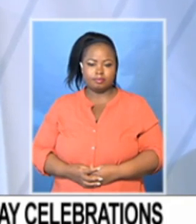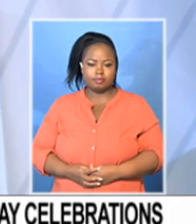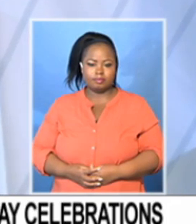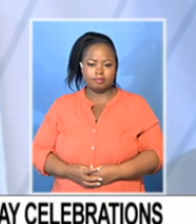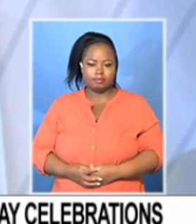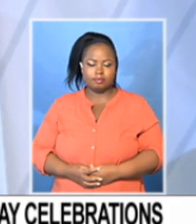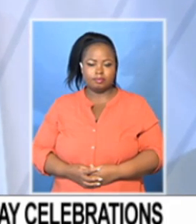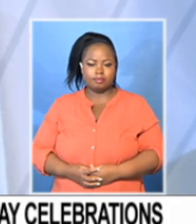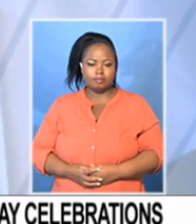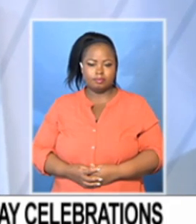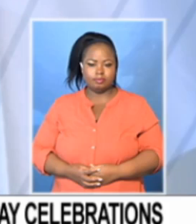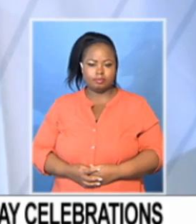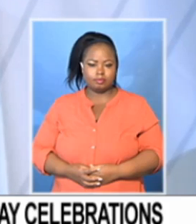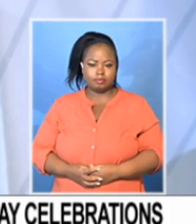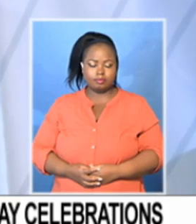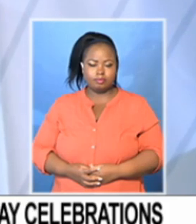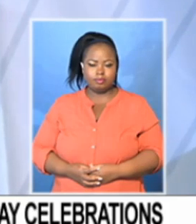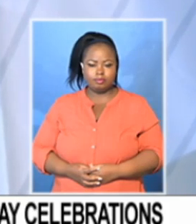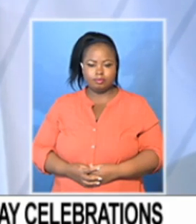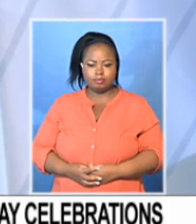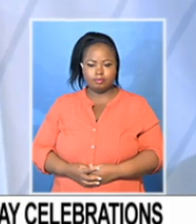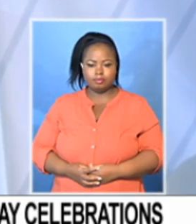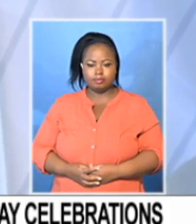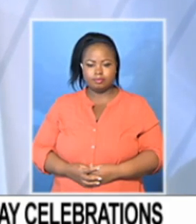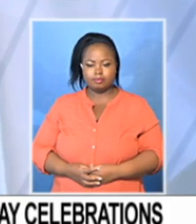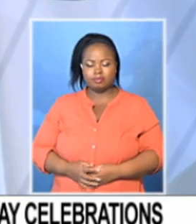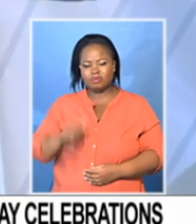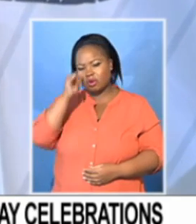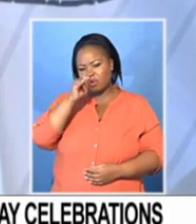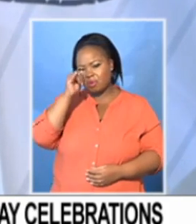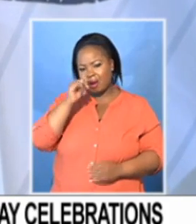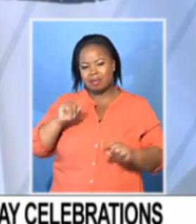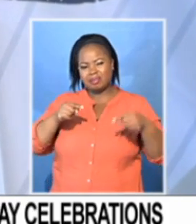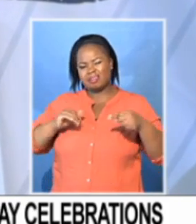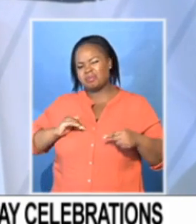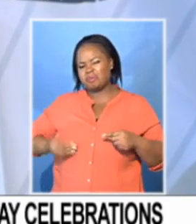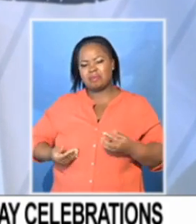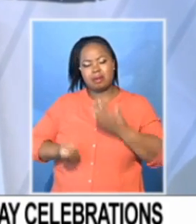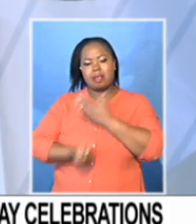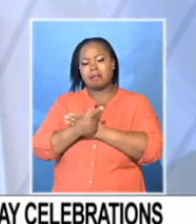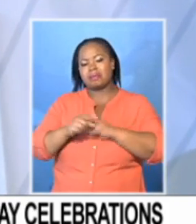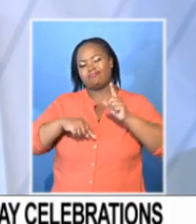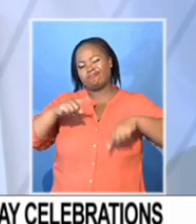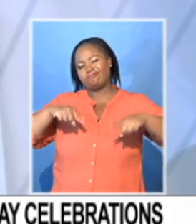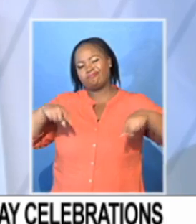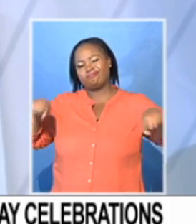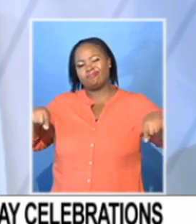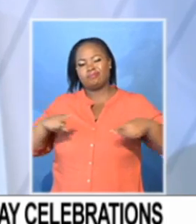The crimes against women take many forms: physical,